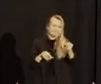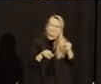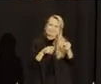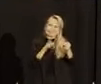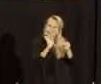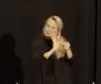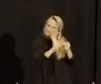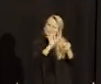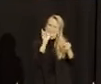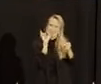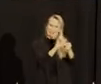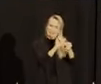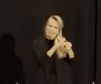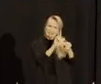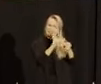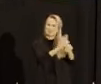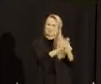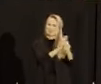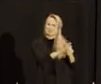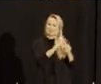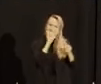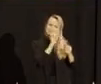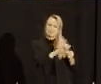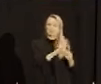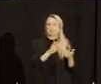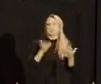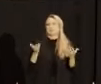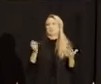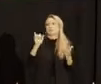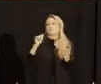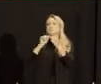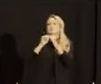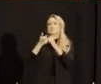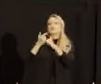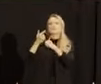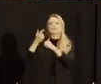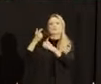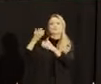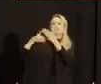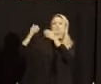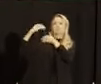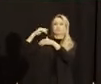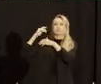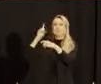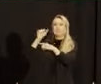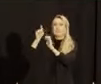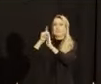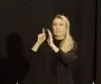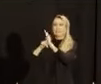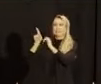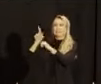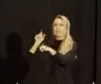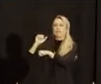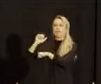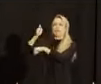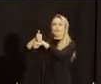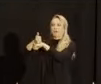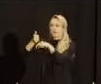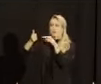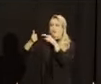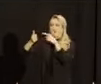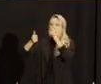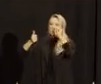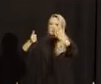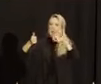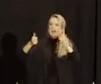that really guided a lot of early disability policy. And then we begin to see this shift in the 50s, 60s,